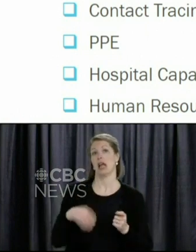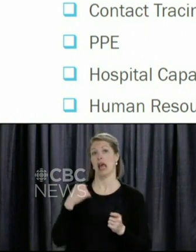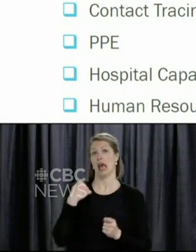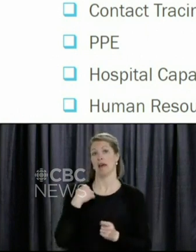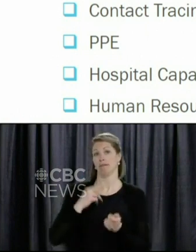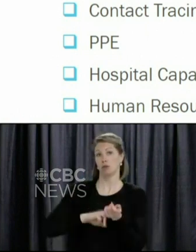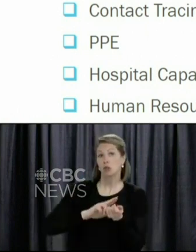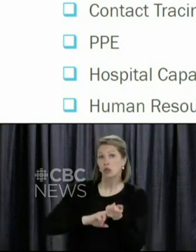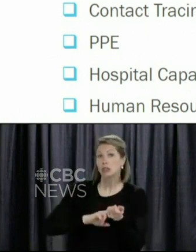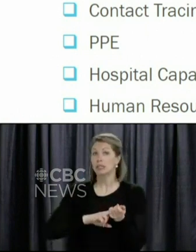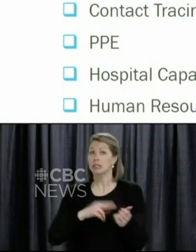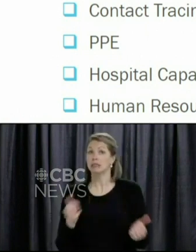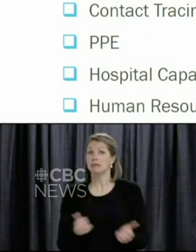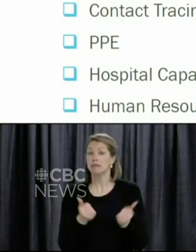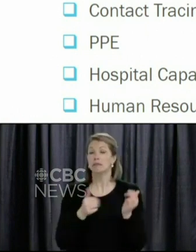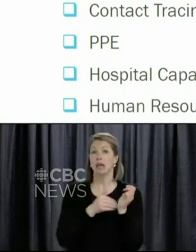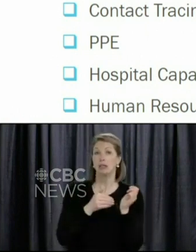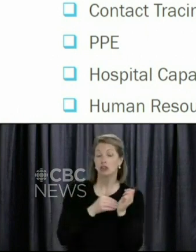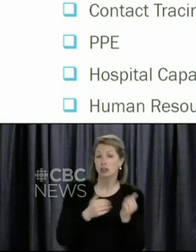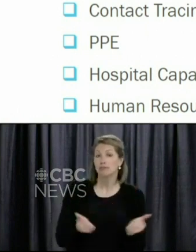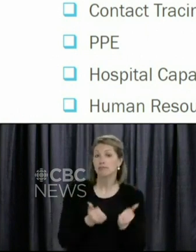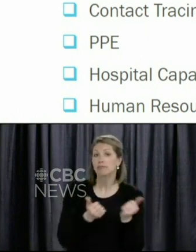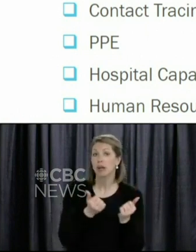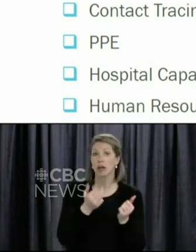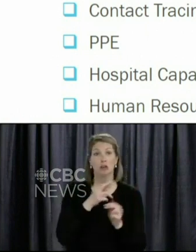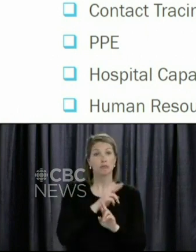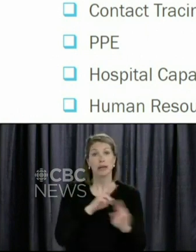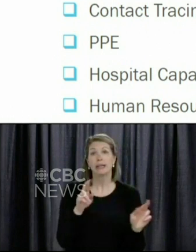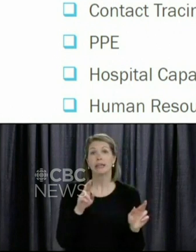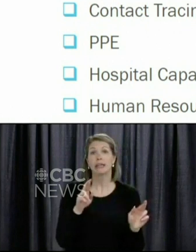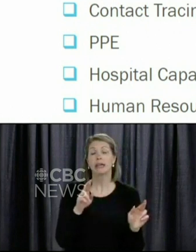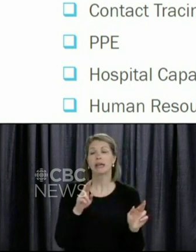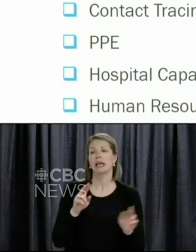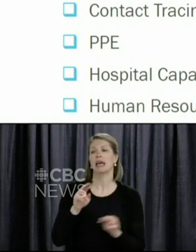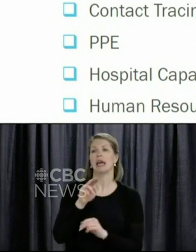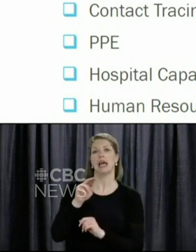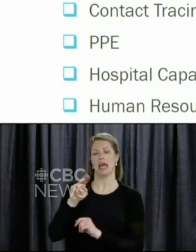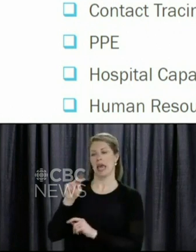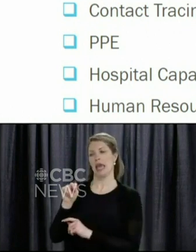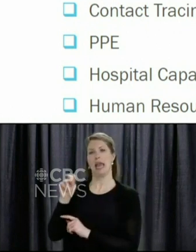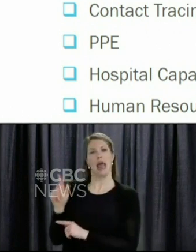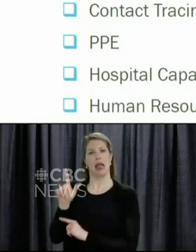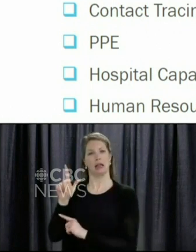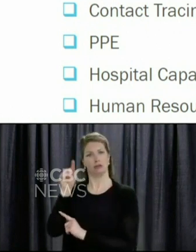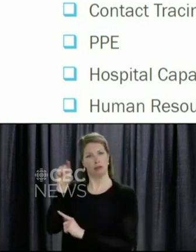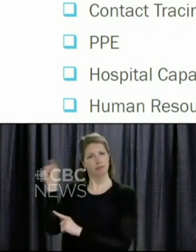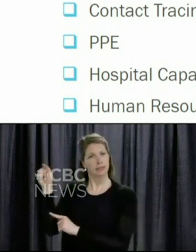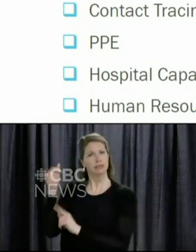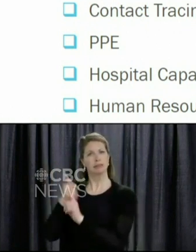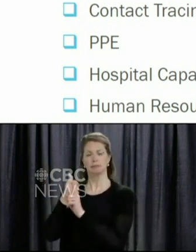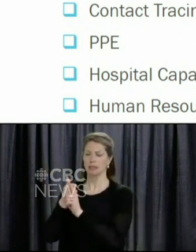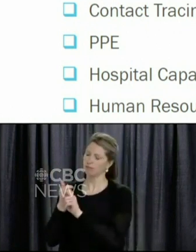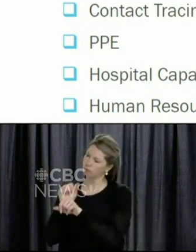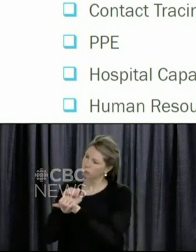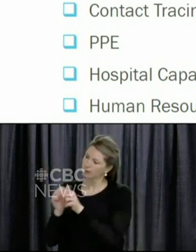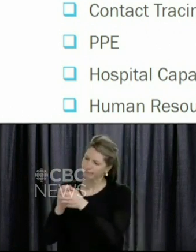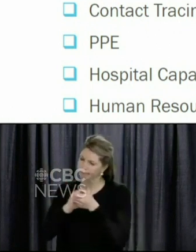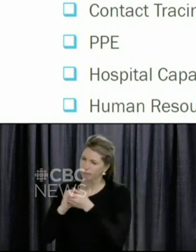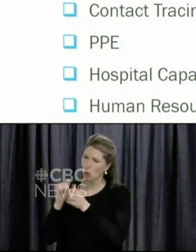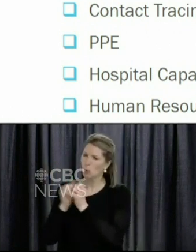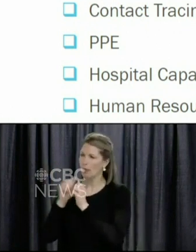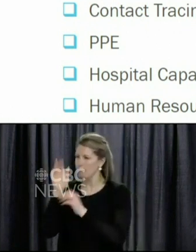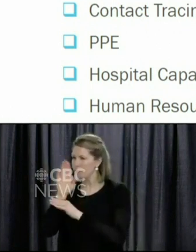authorities, volunteer organizations like Task Force NL are really working hard to make sure that we have that capacity. Now let's look at the